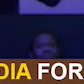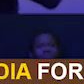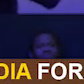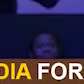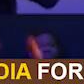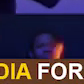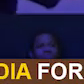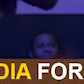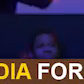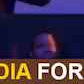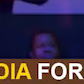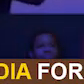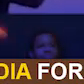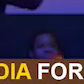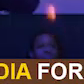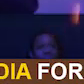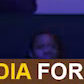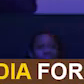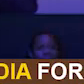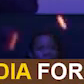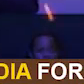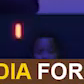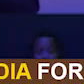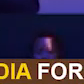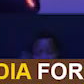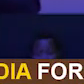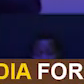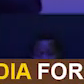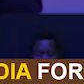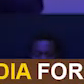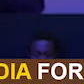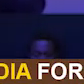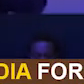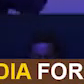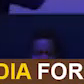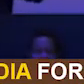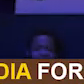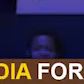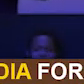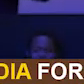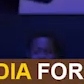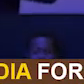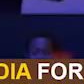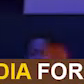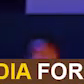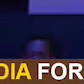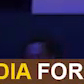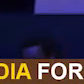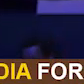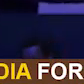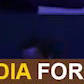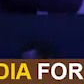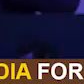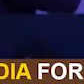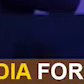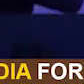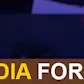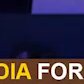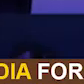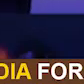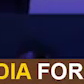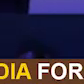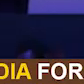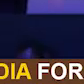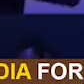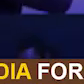wo so. So I'll come back to after he has provided purification for sins. Enti meba bio ababe ka bra